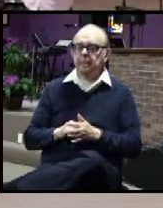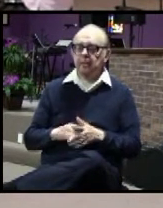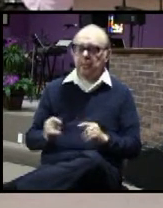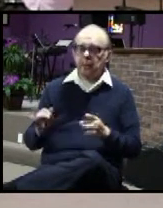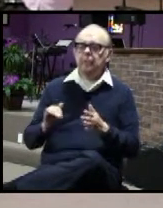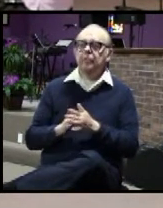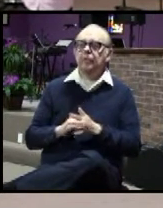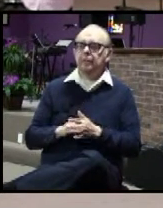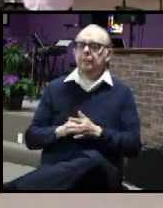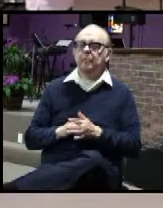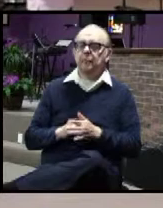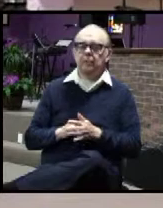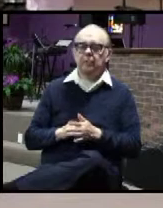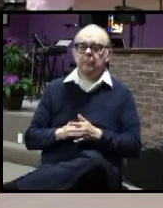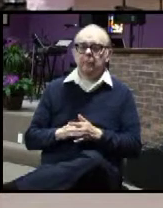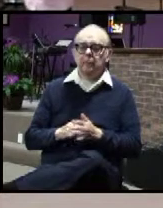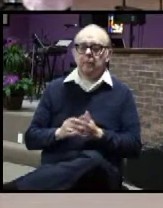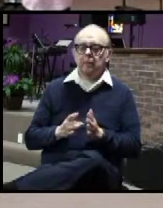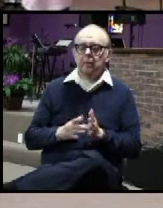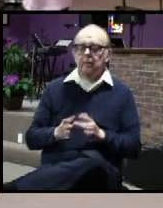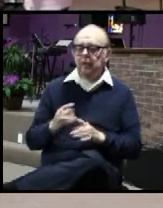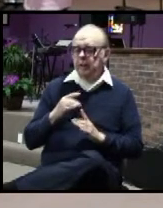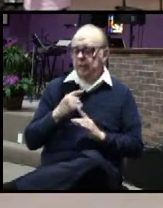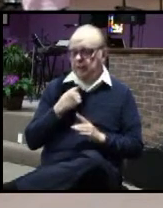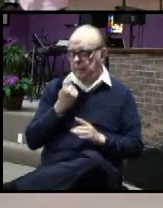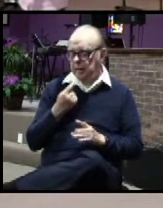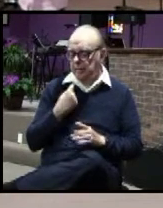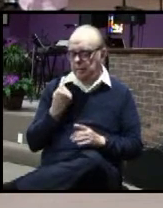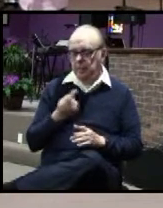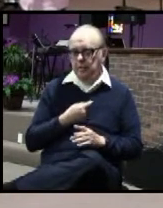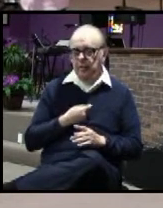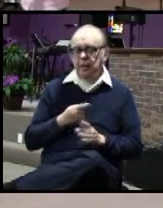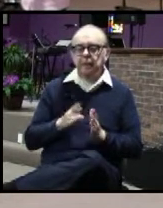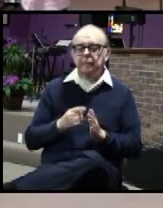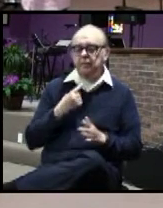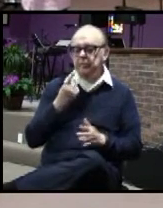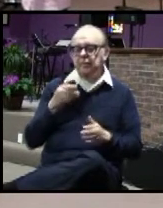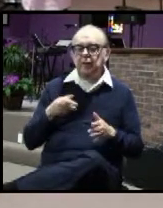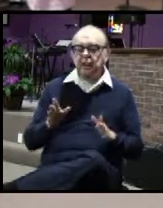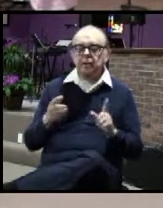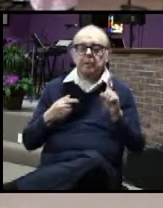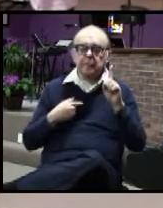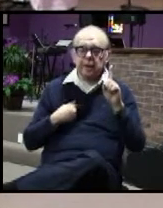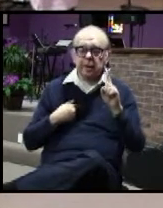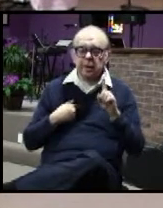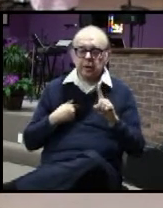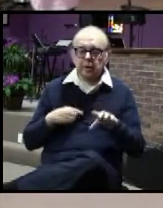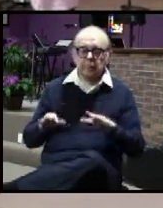it. And what Jesus is trying to say is, let me do it through you.